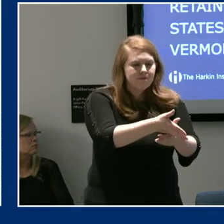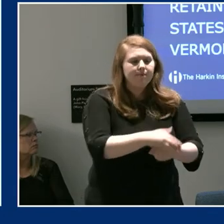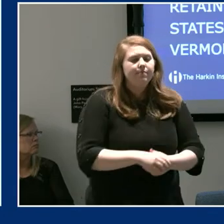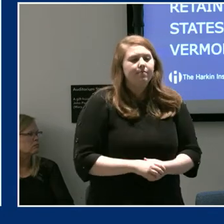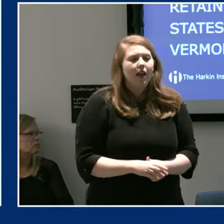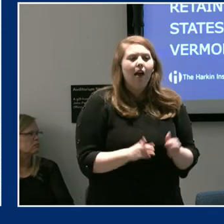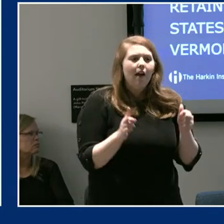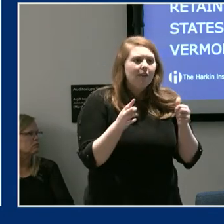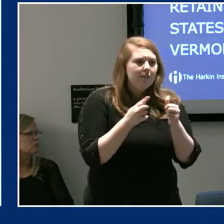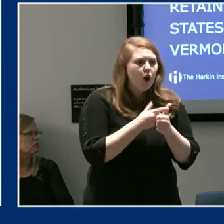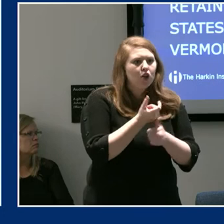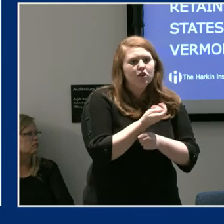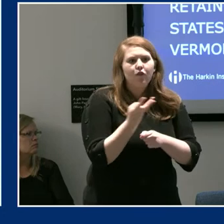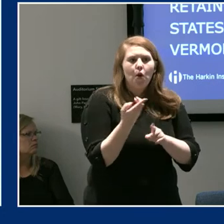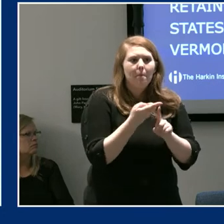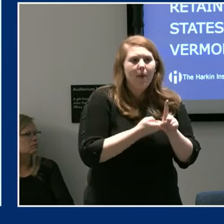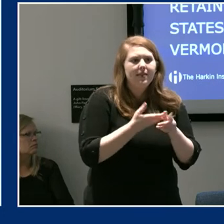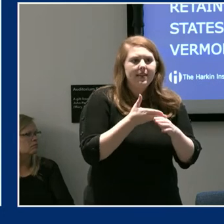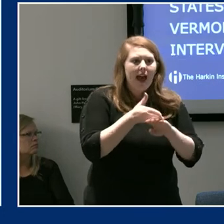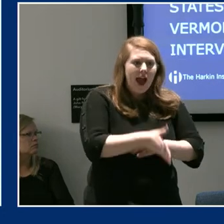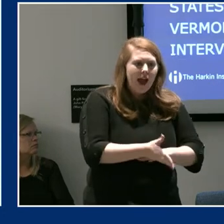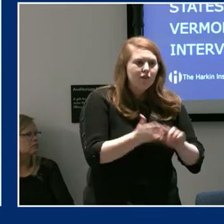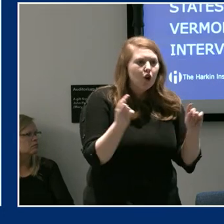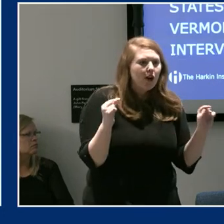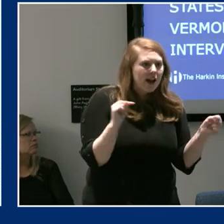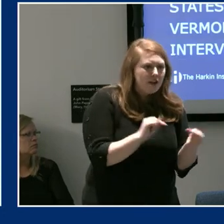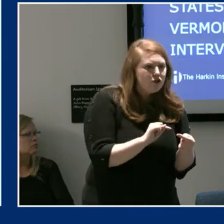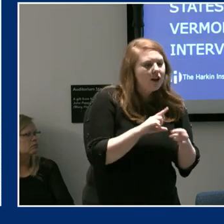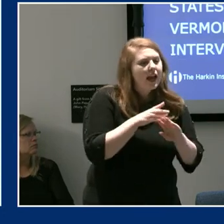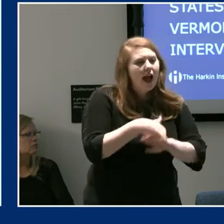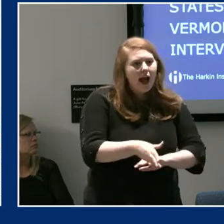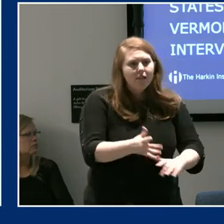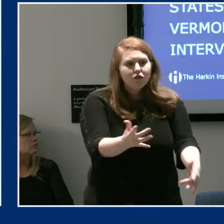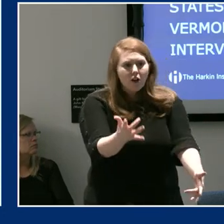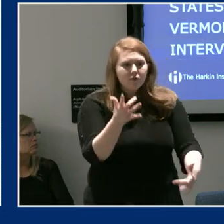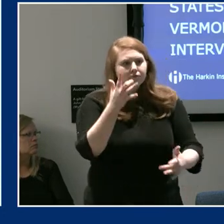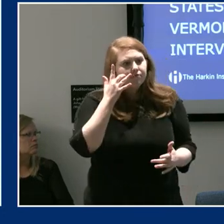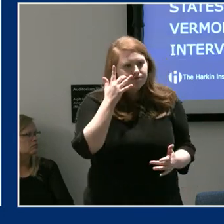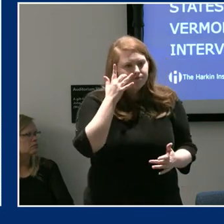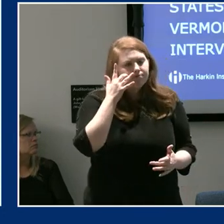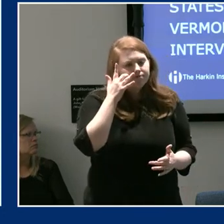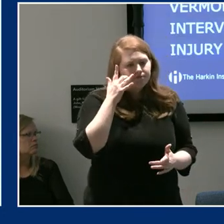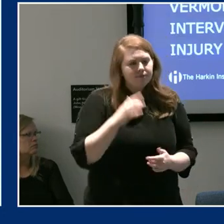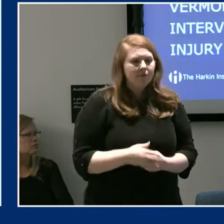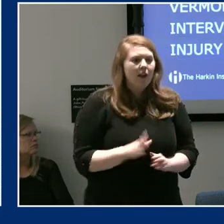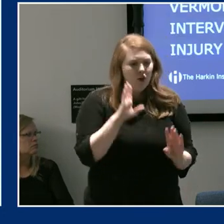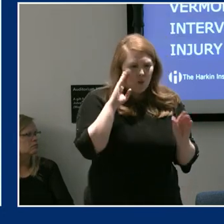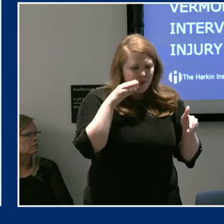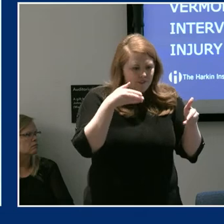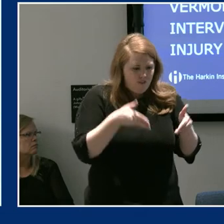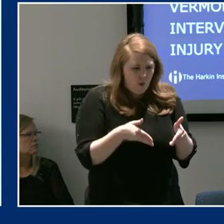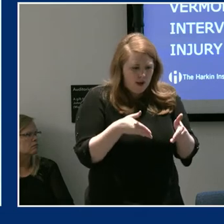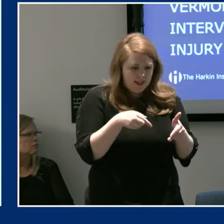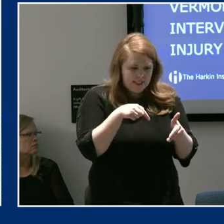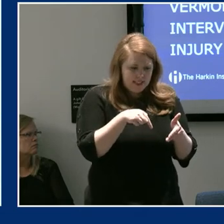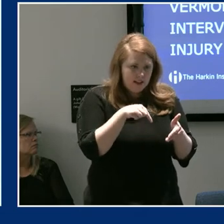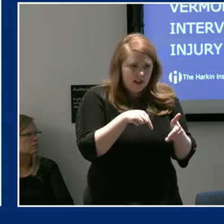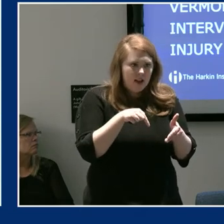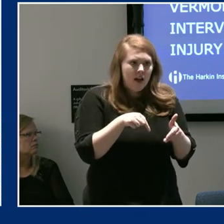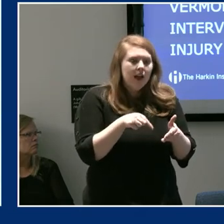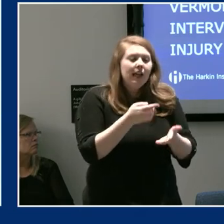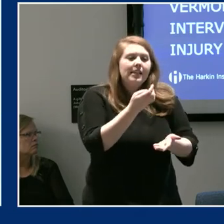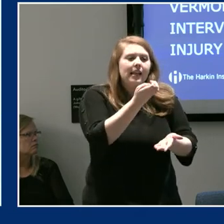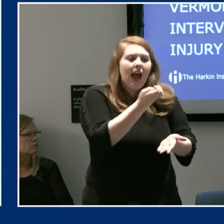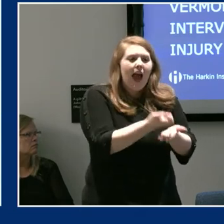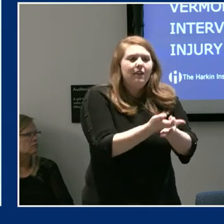several months after an injury or an illness is acquired. We focus on this because evidence and